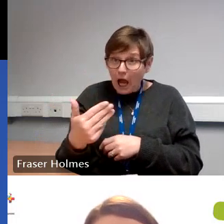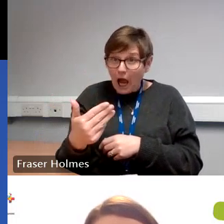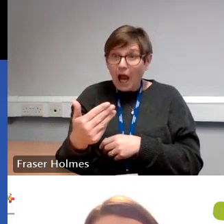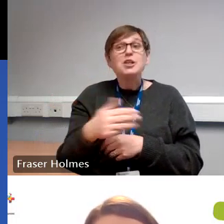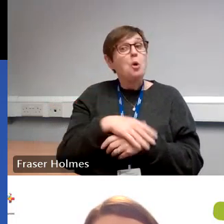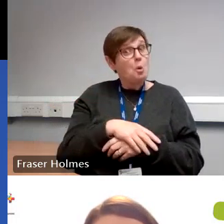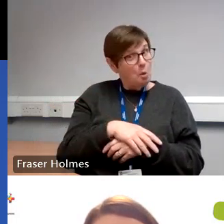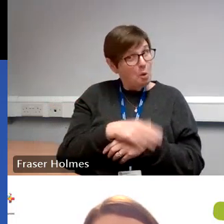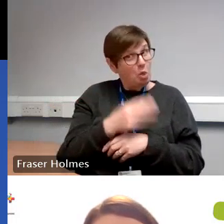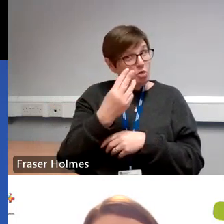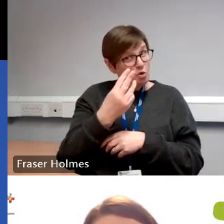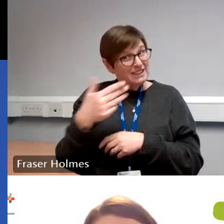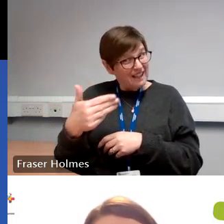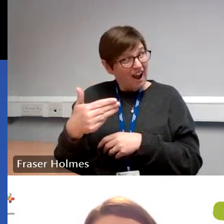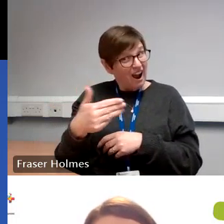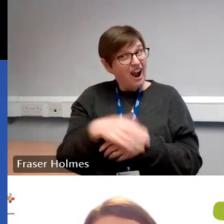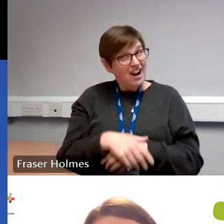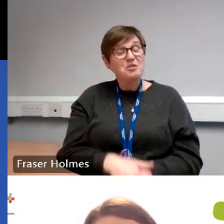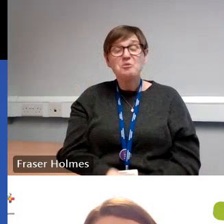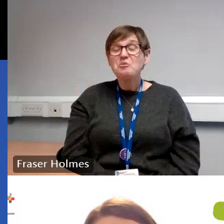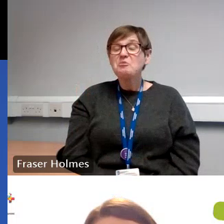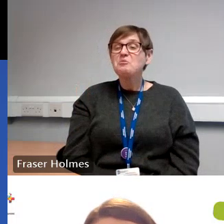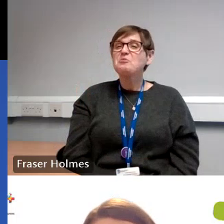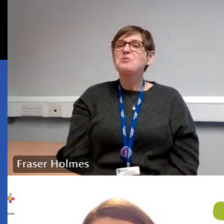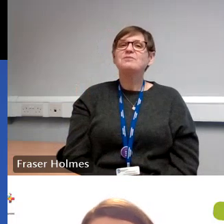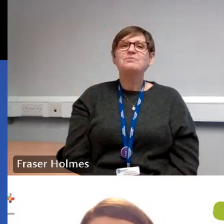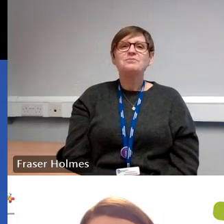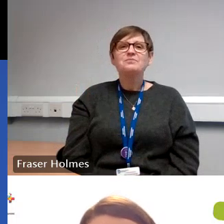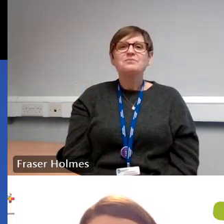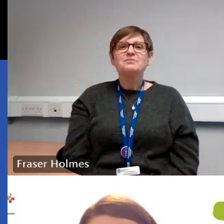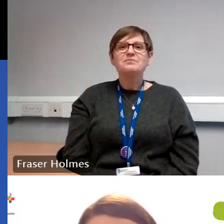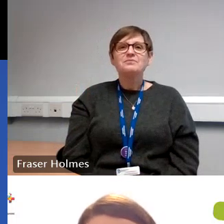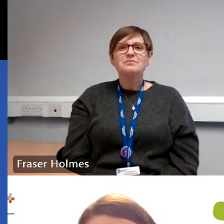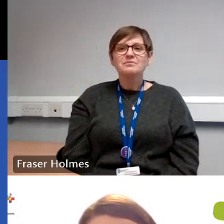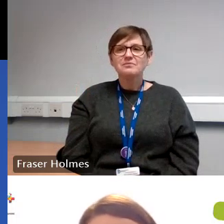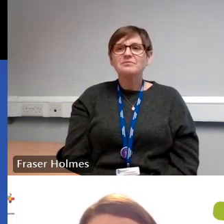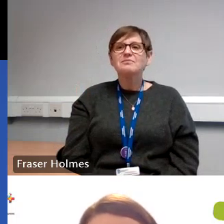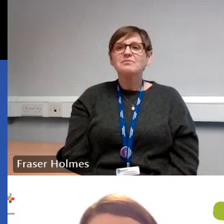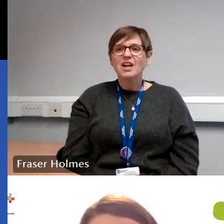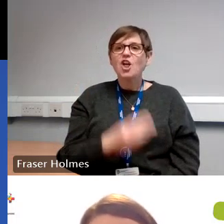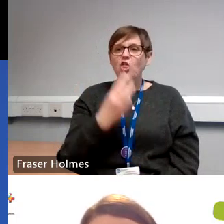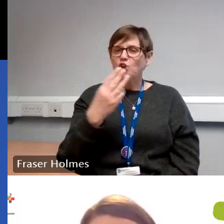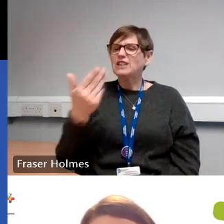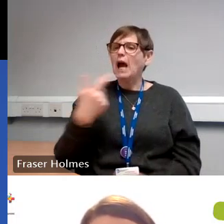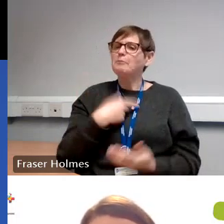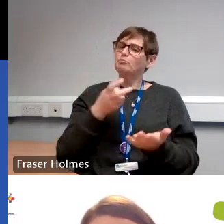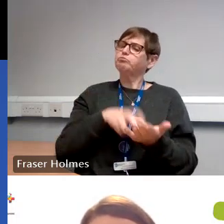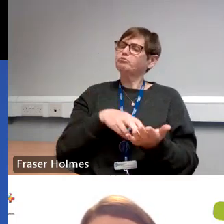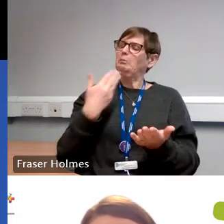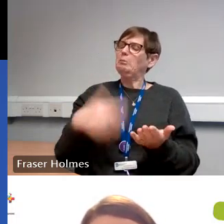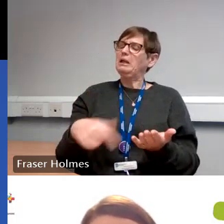Lee. 39 it was 39. So 39, Lee, yeah, I wrote it down.